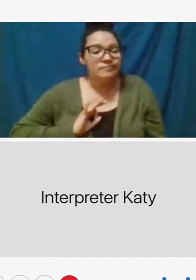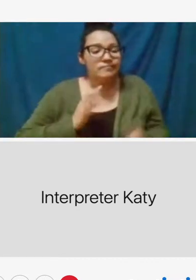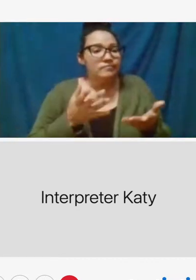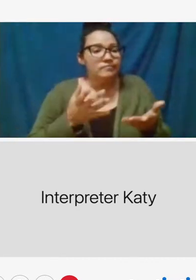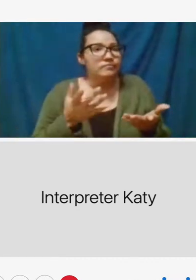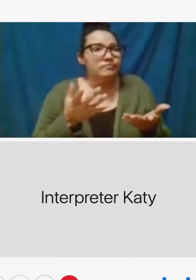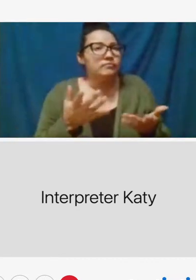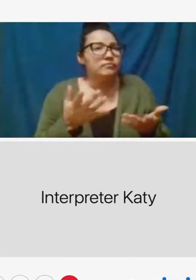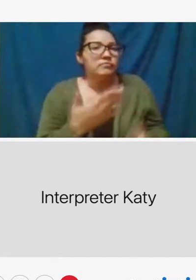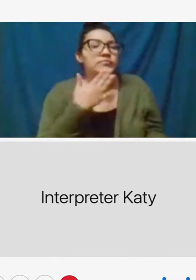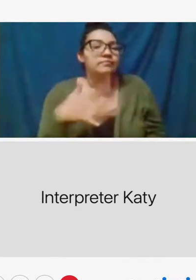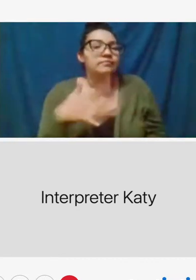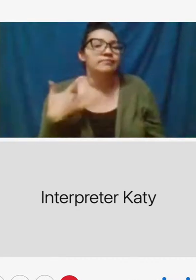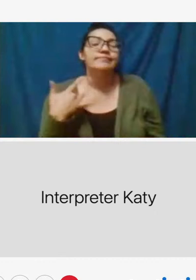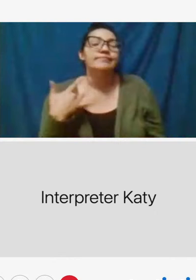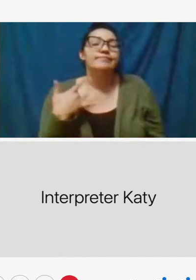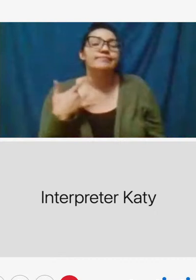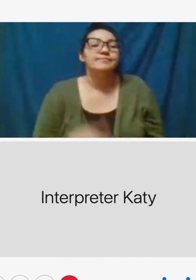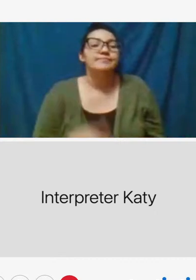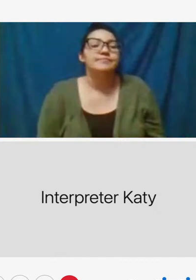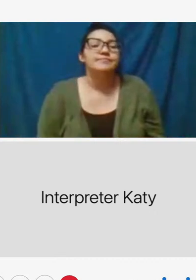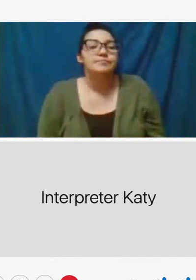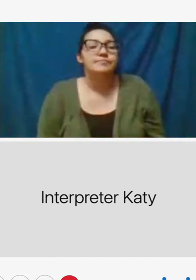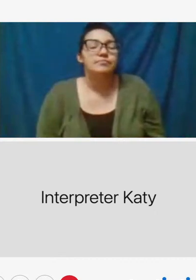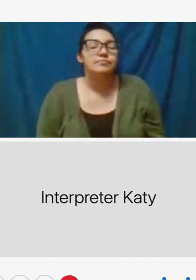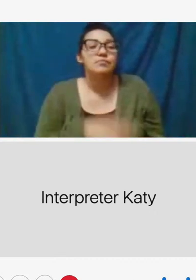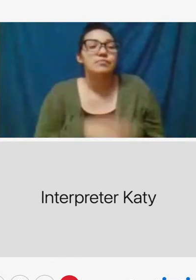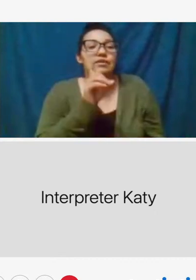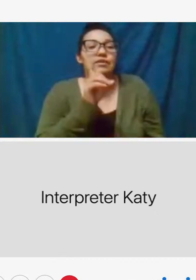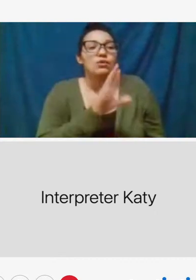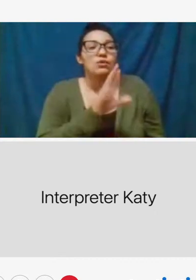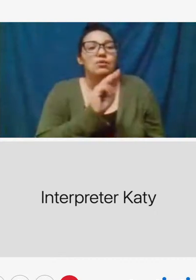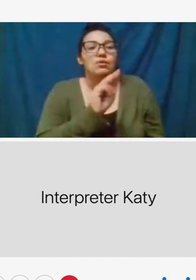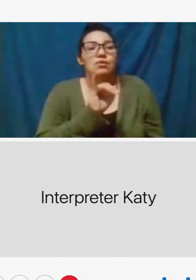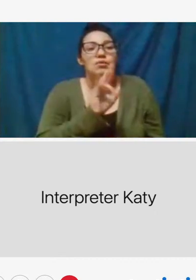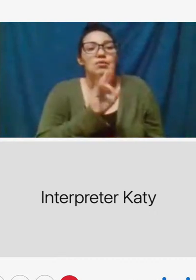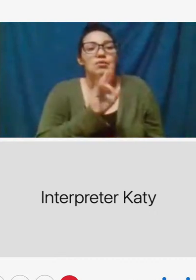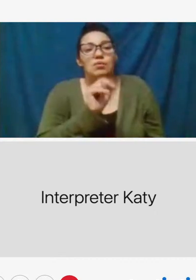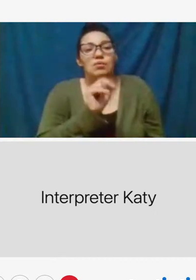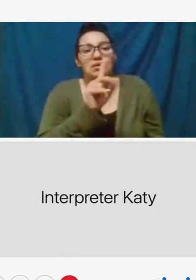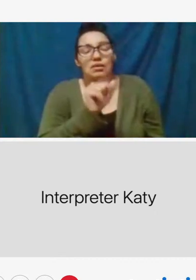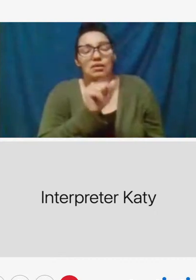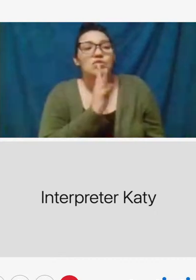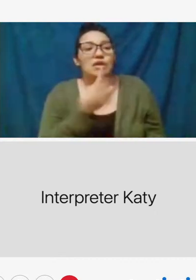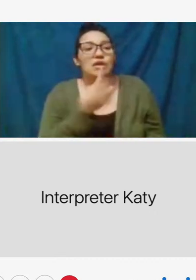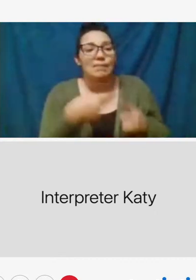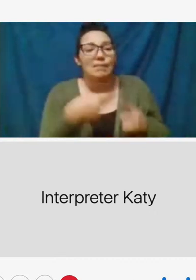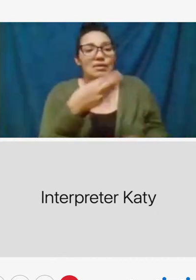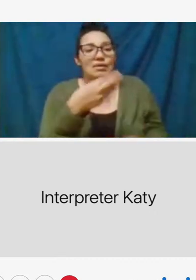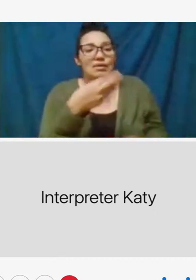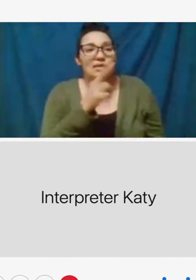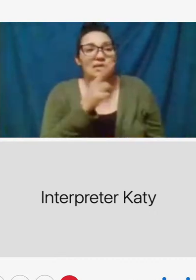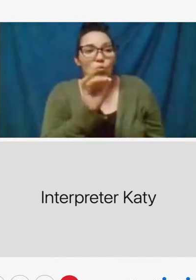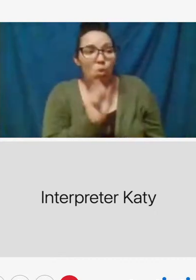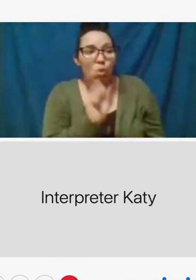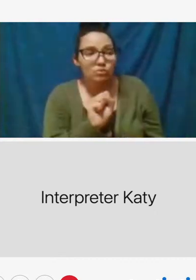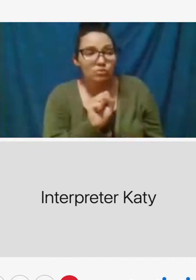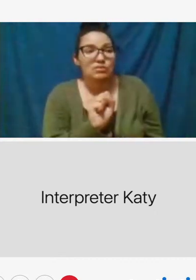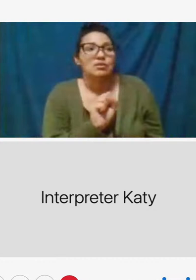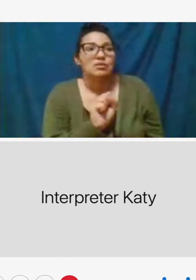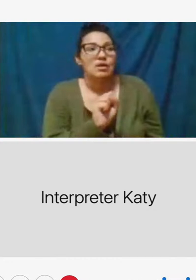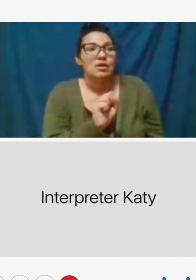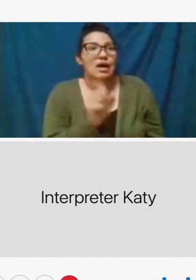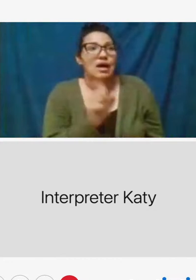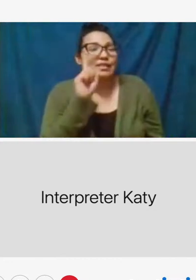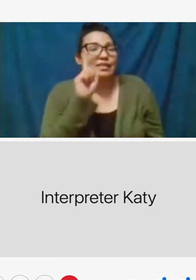feeling uh Dr Miranda talking about heroes I think that uh we are in a very good position as a district